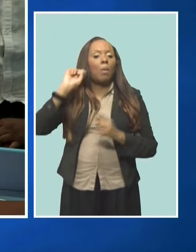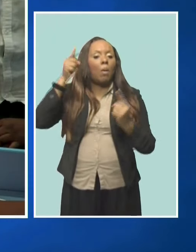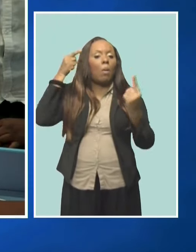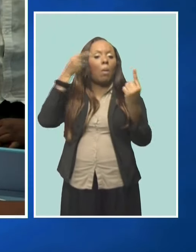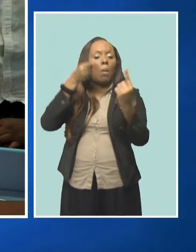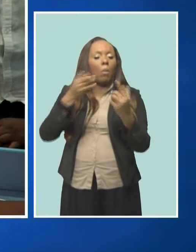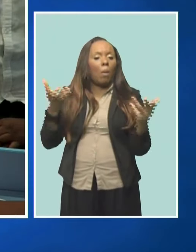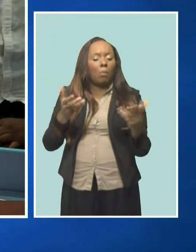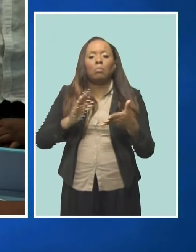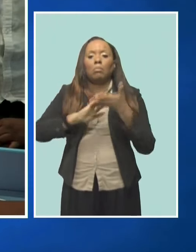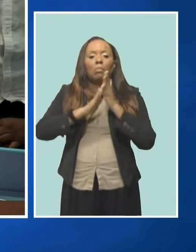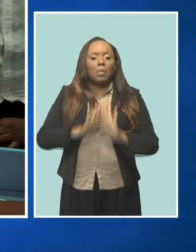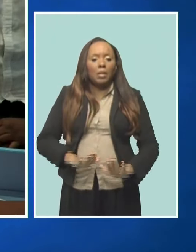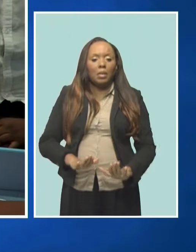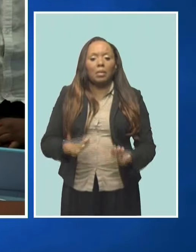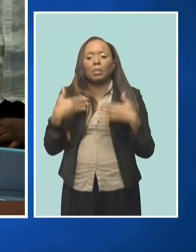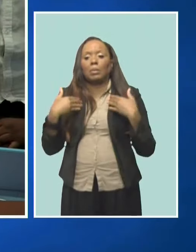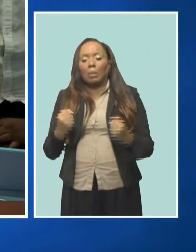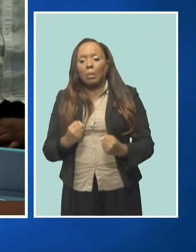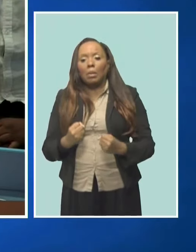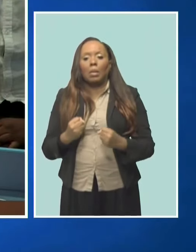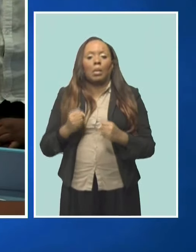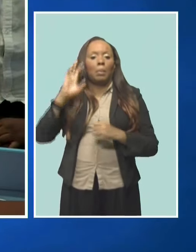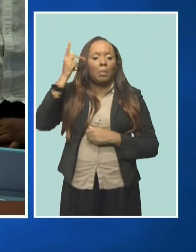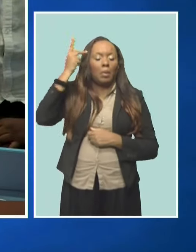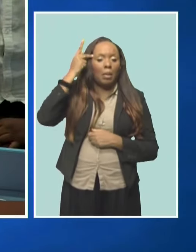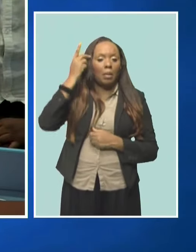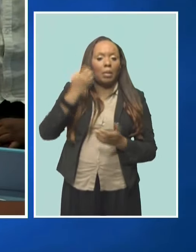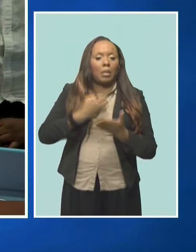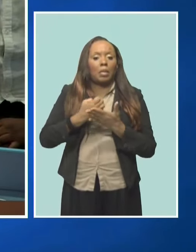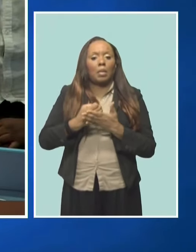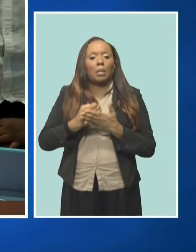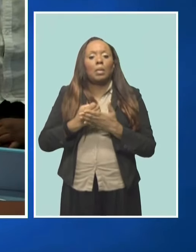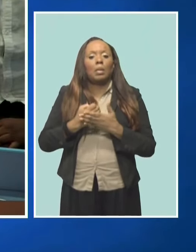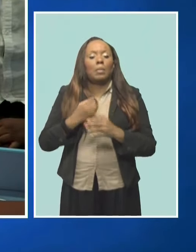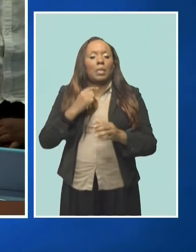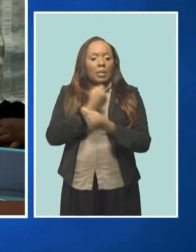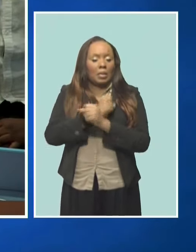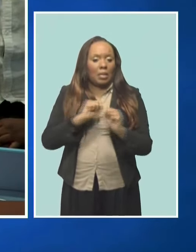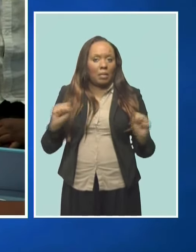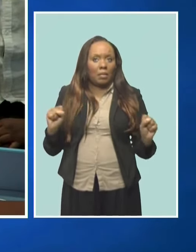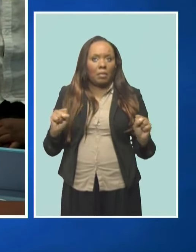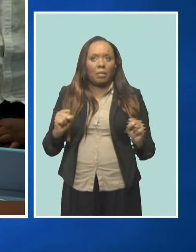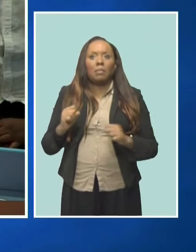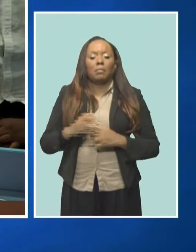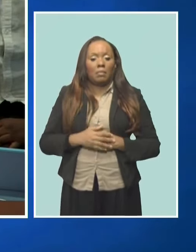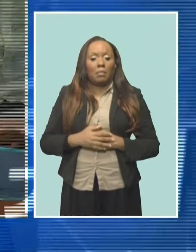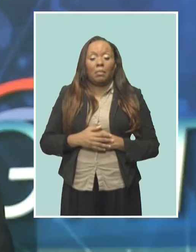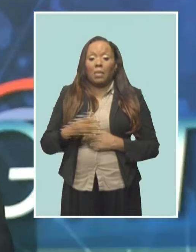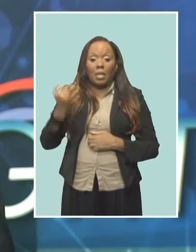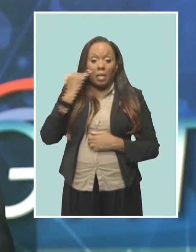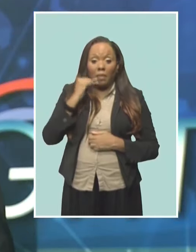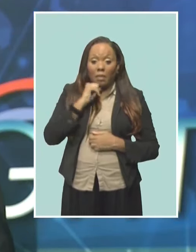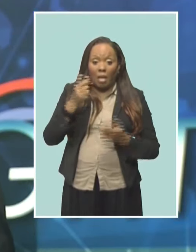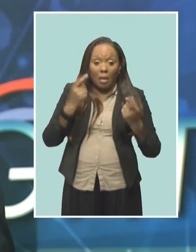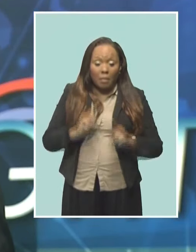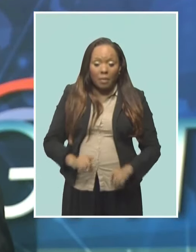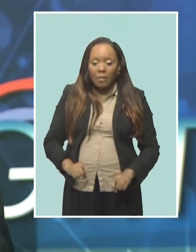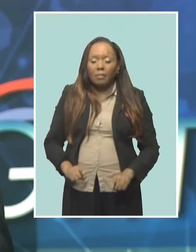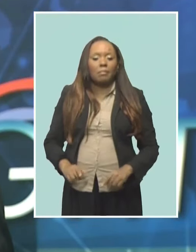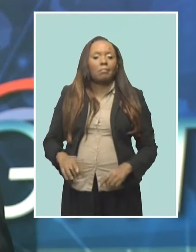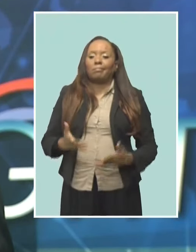peace, stability, and political and economic security will always remain elusive.